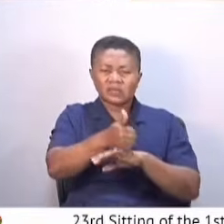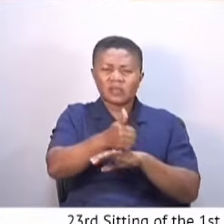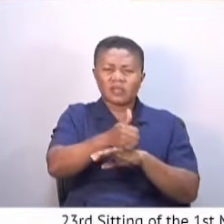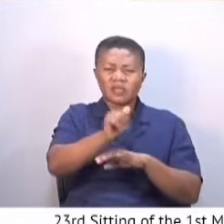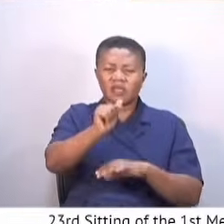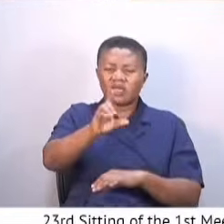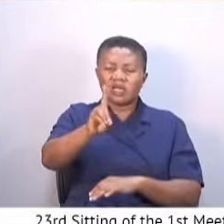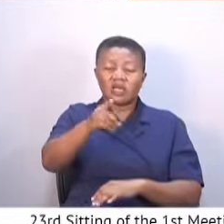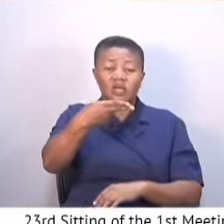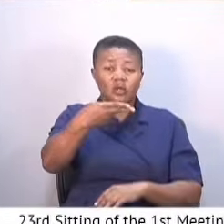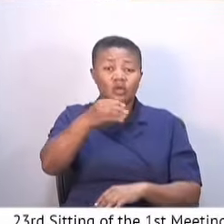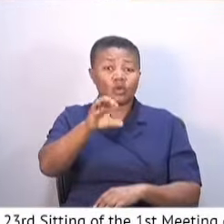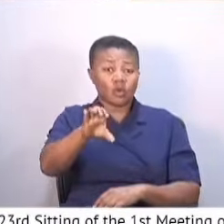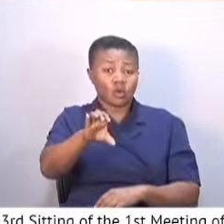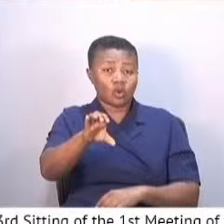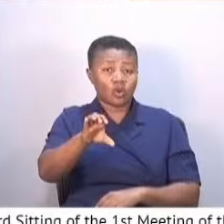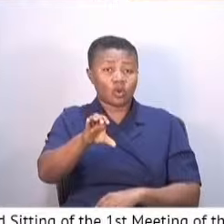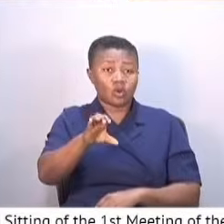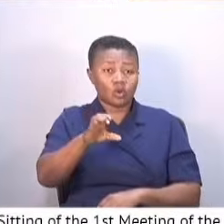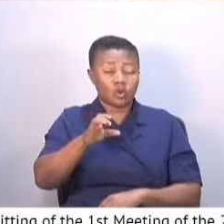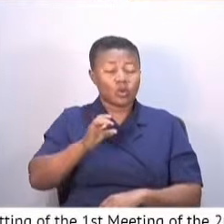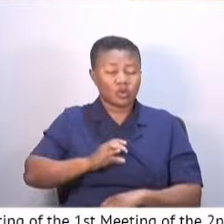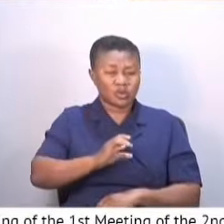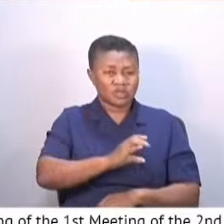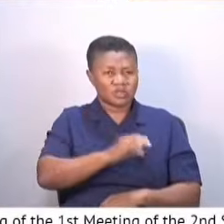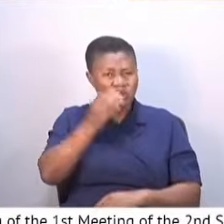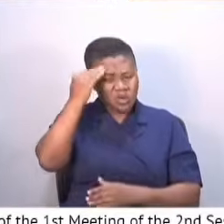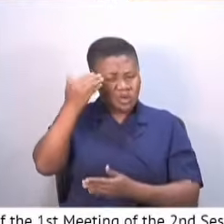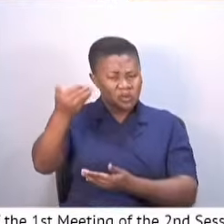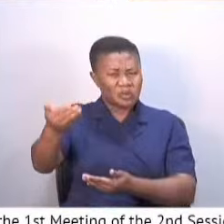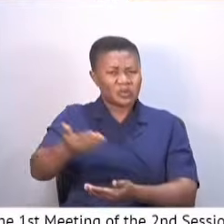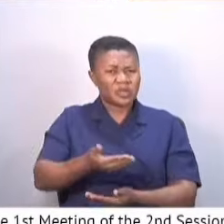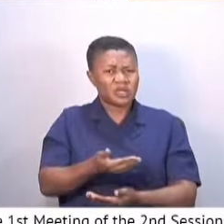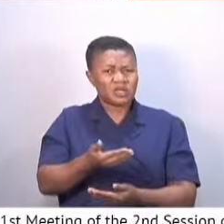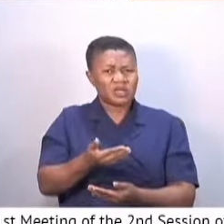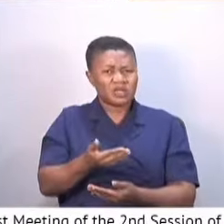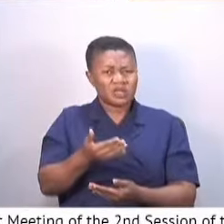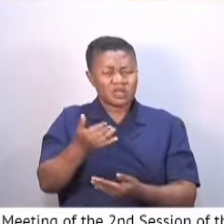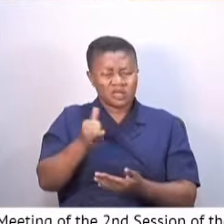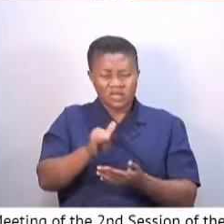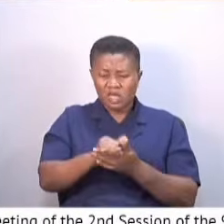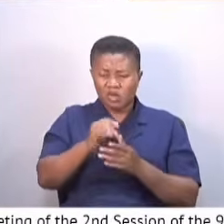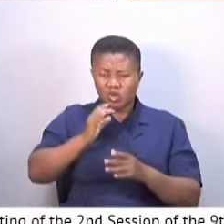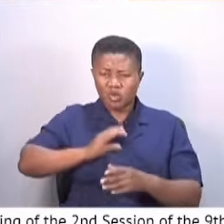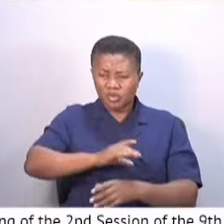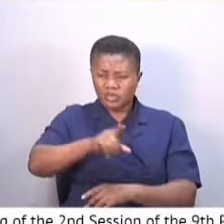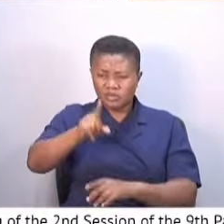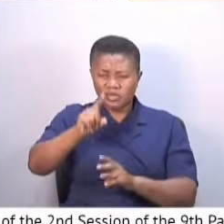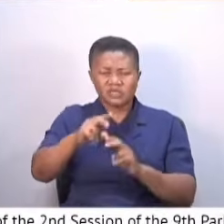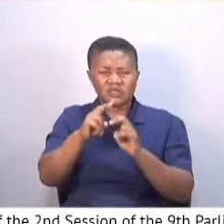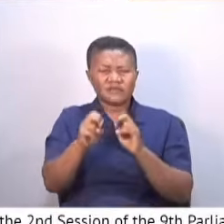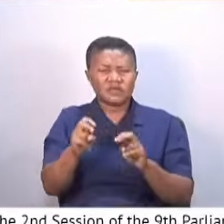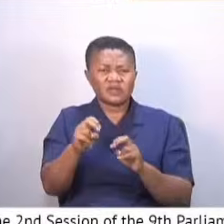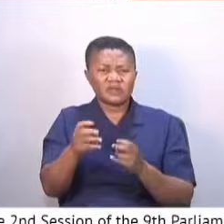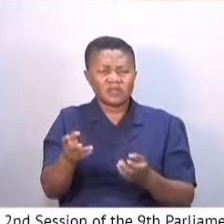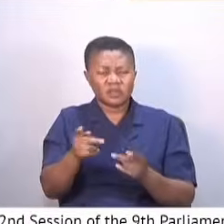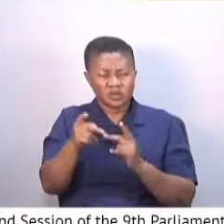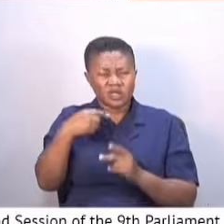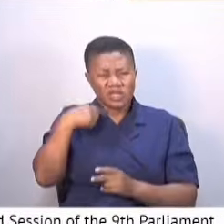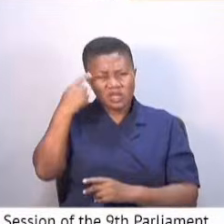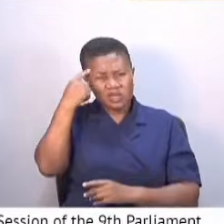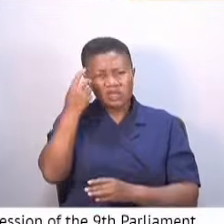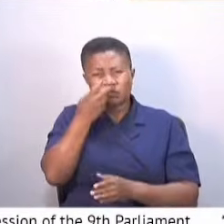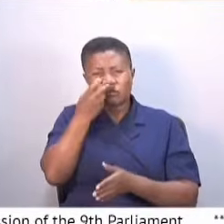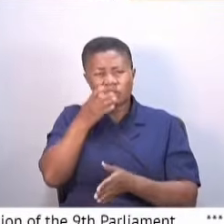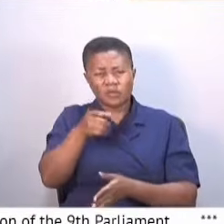are we revisiting the issue that all of us agreed that the committee should investigate those matters? So I think, Mr.